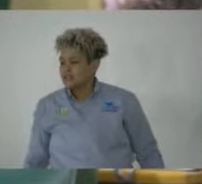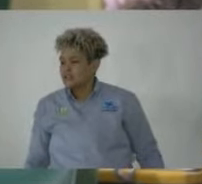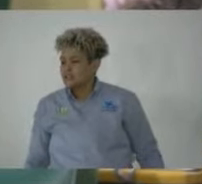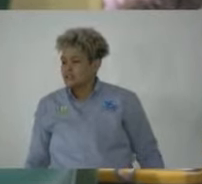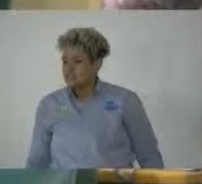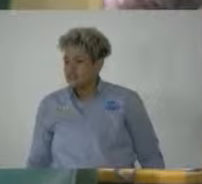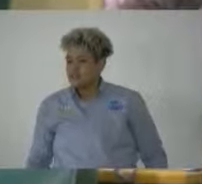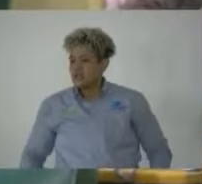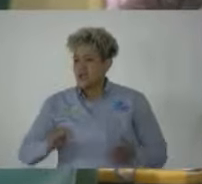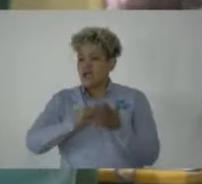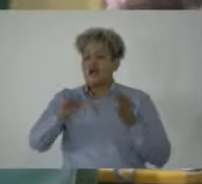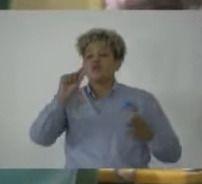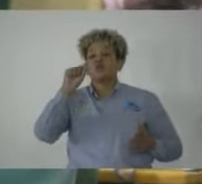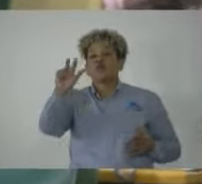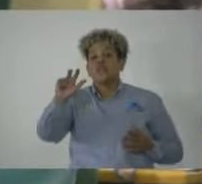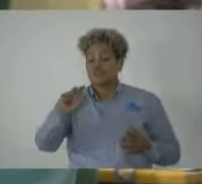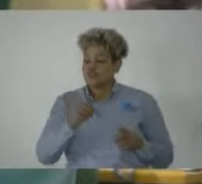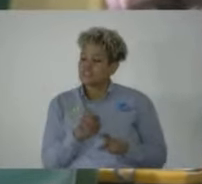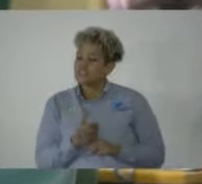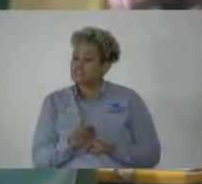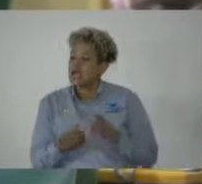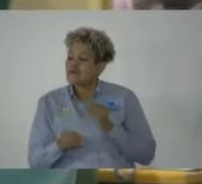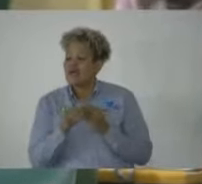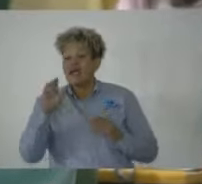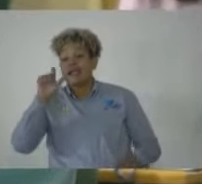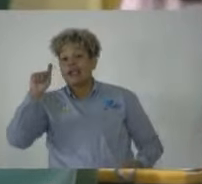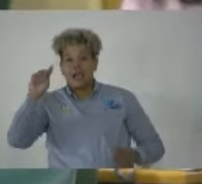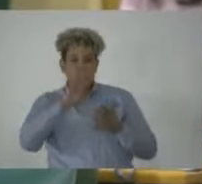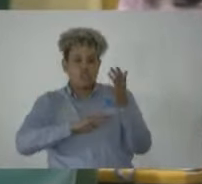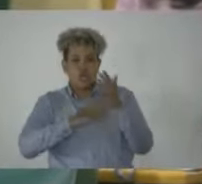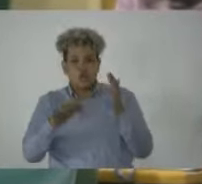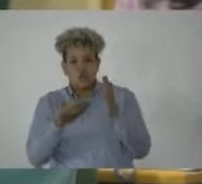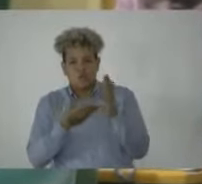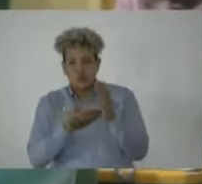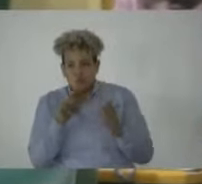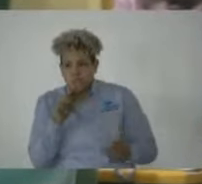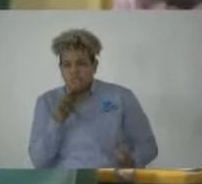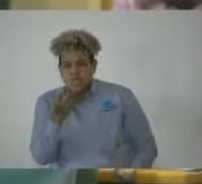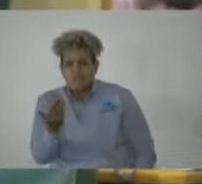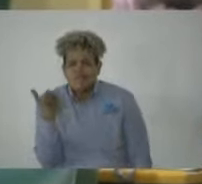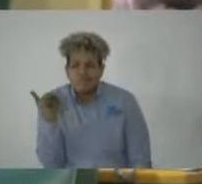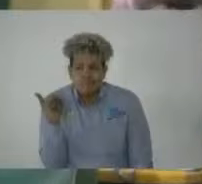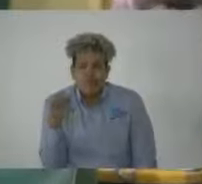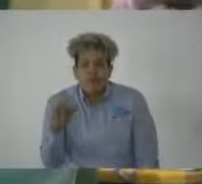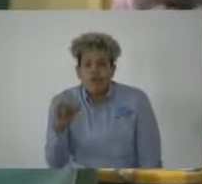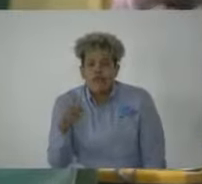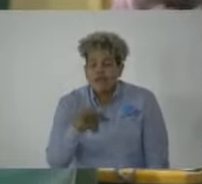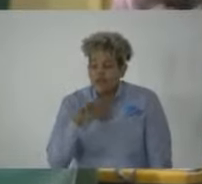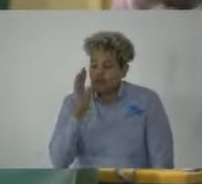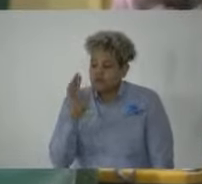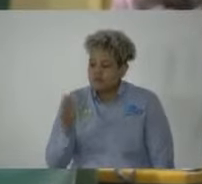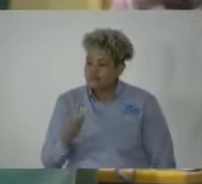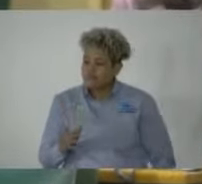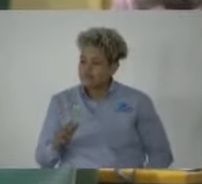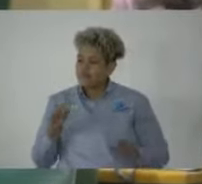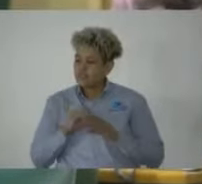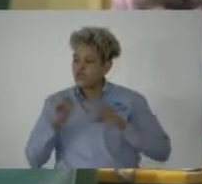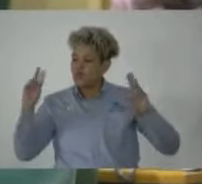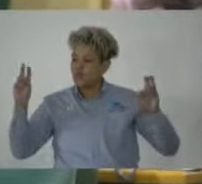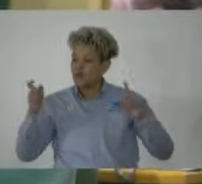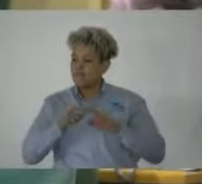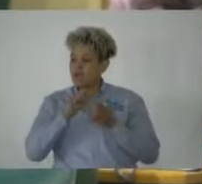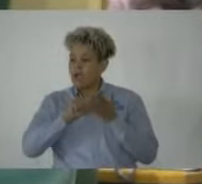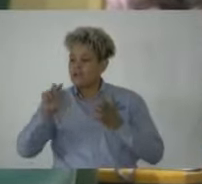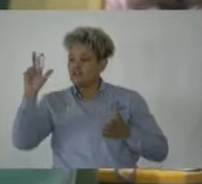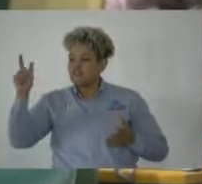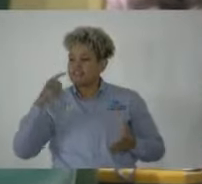There's Article 23 of the GATT schedule, and it reminds us, and I'm going to, in quotes from Article 3,